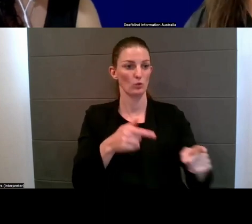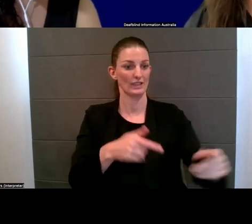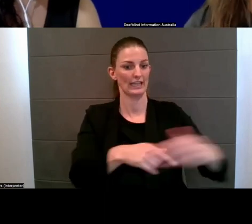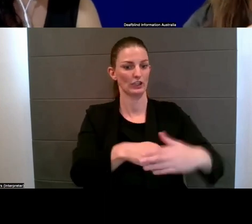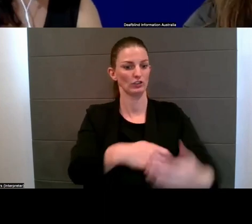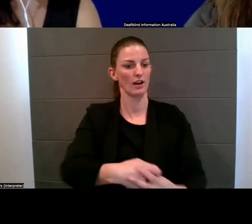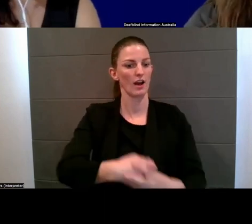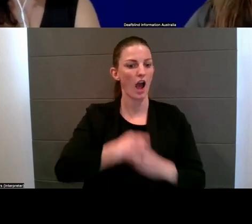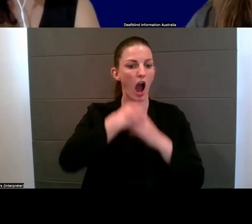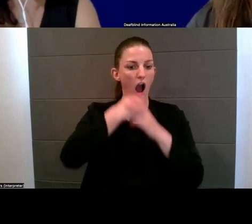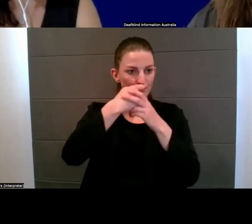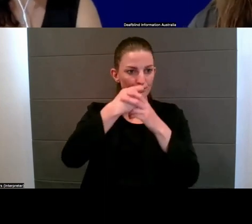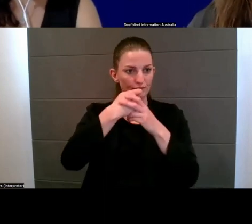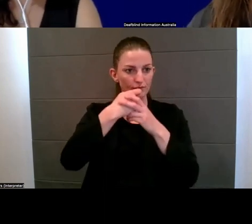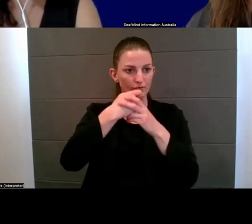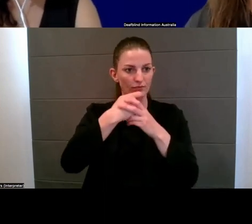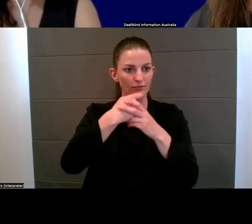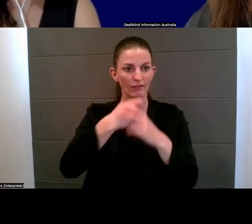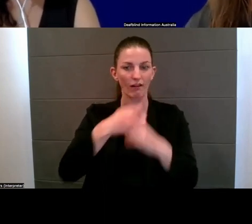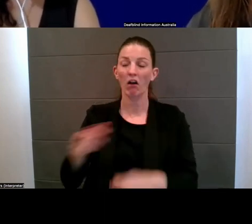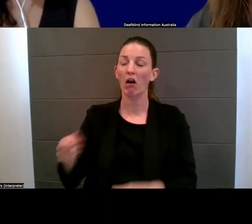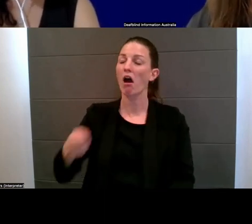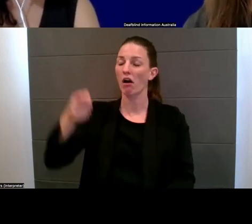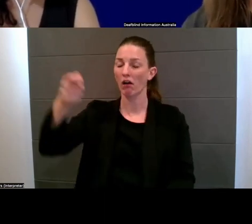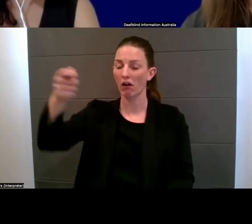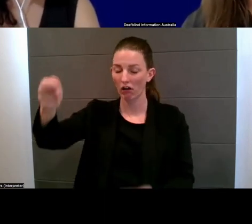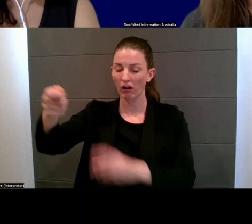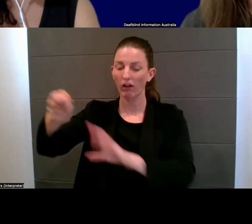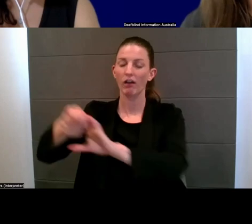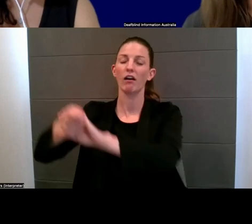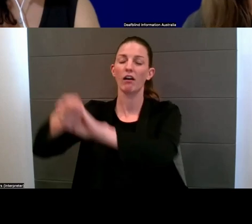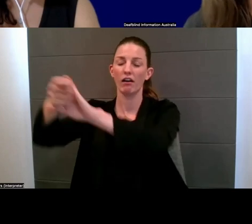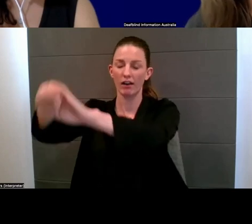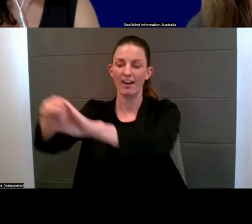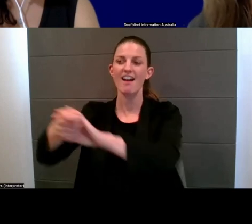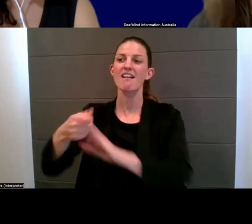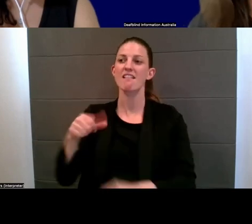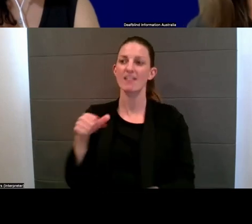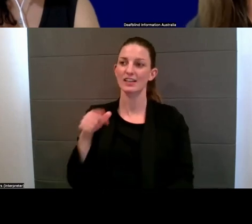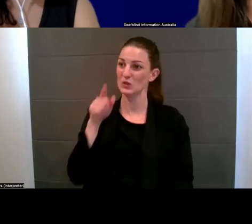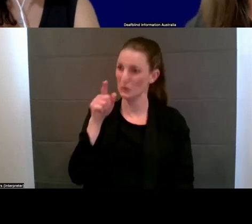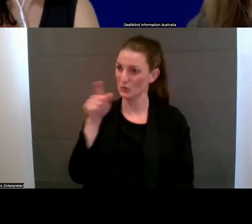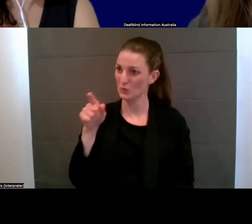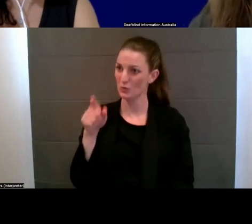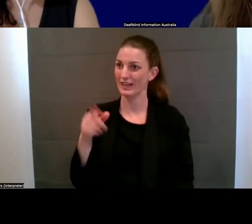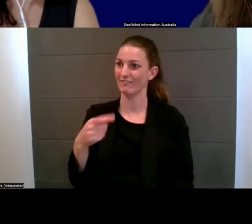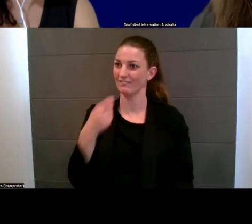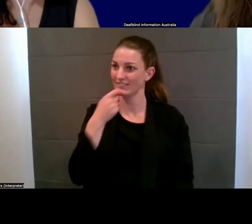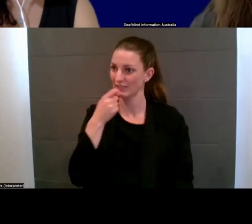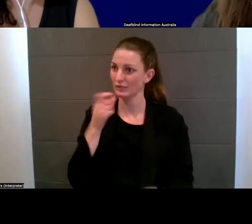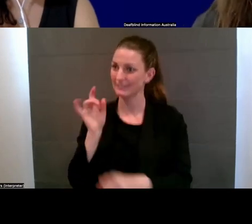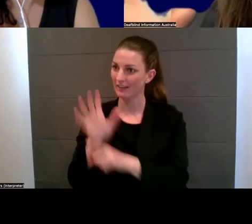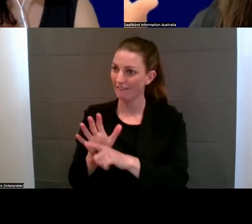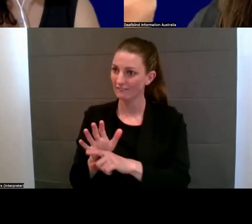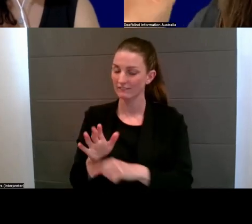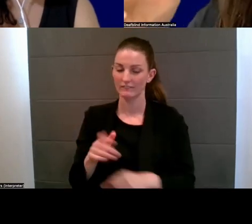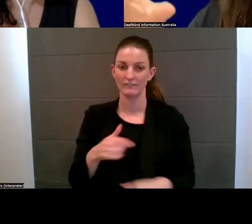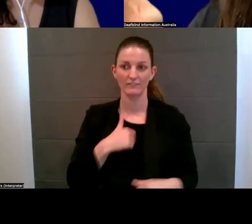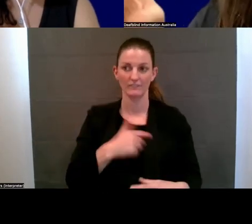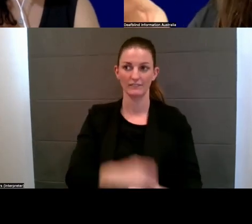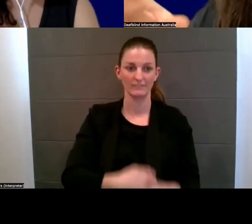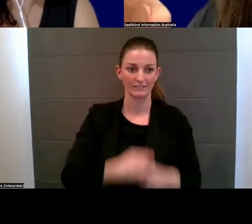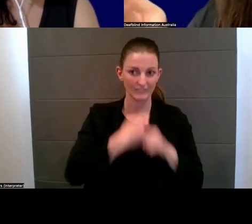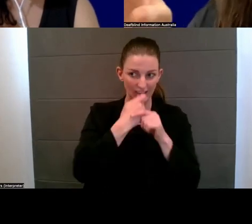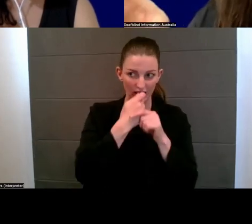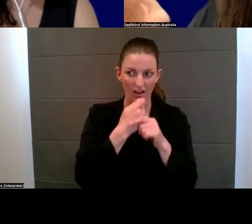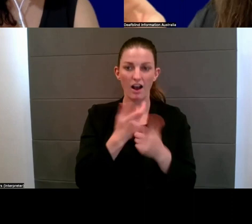realise, that's actually coming from you. And I think I saw in Bella's video, Mum did a nice little kind